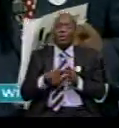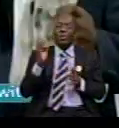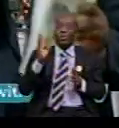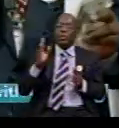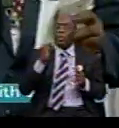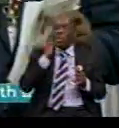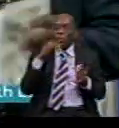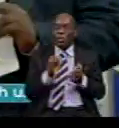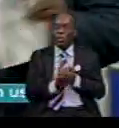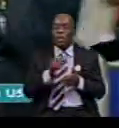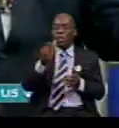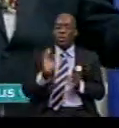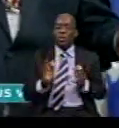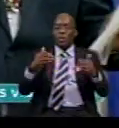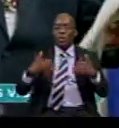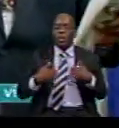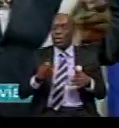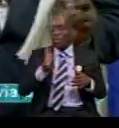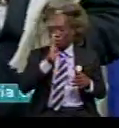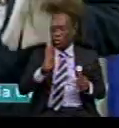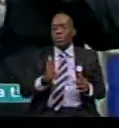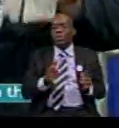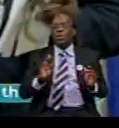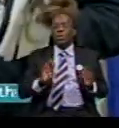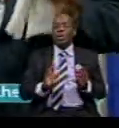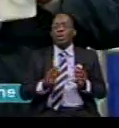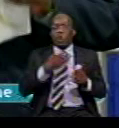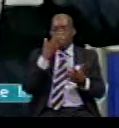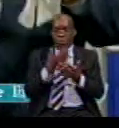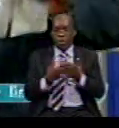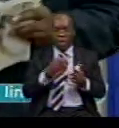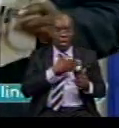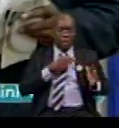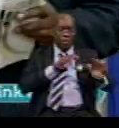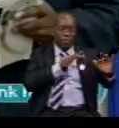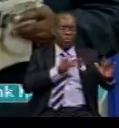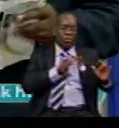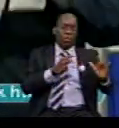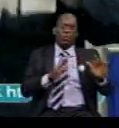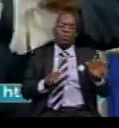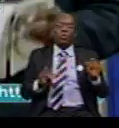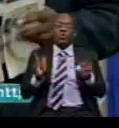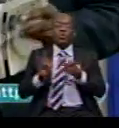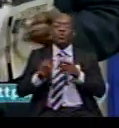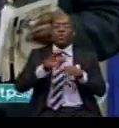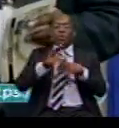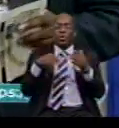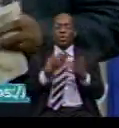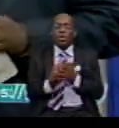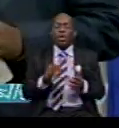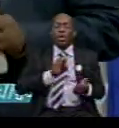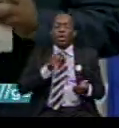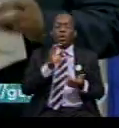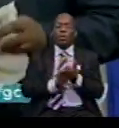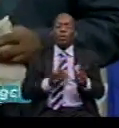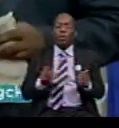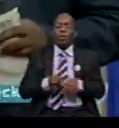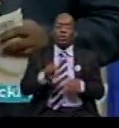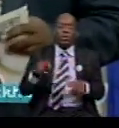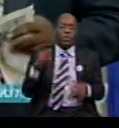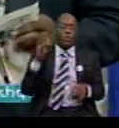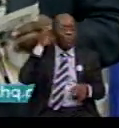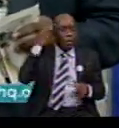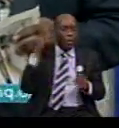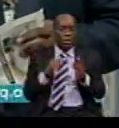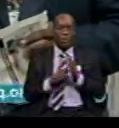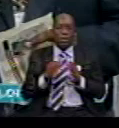gracious and merciful to all. And I know that as we hear these testimonies, it will be your turn next. Mama, please share your